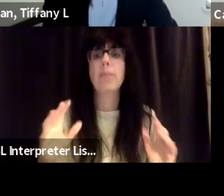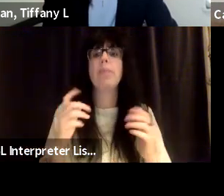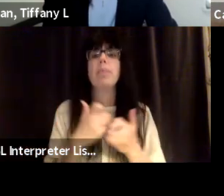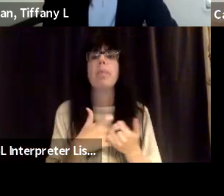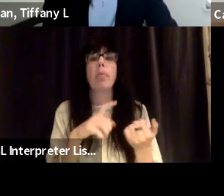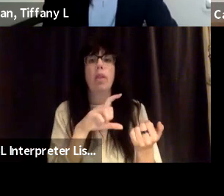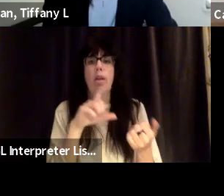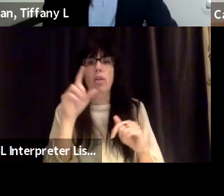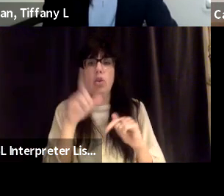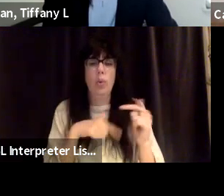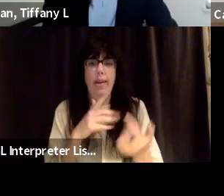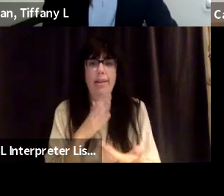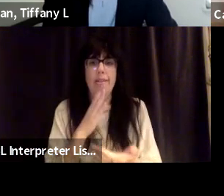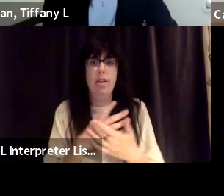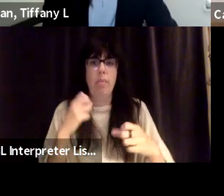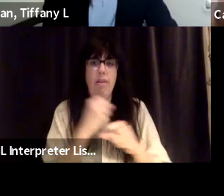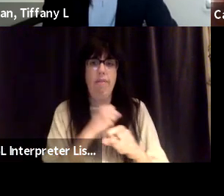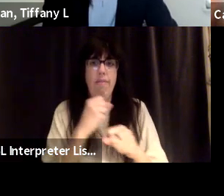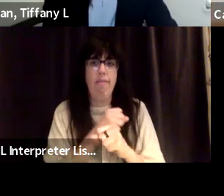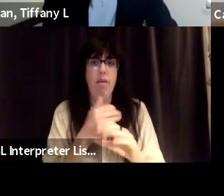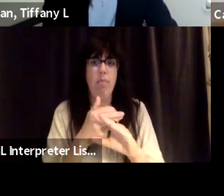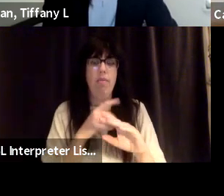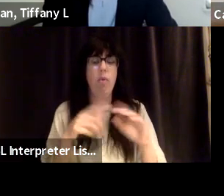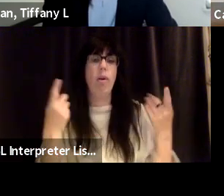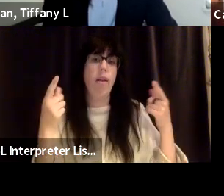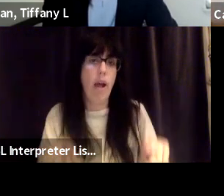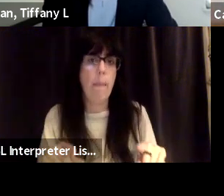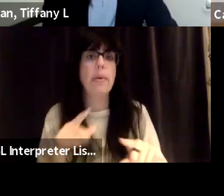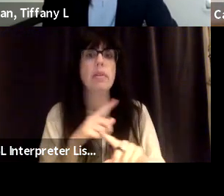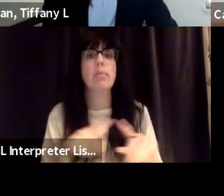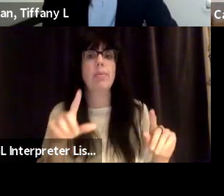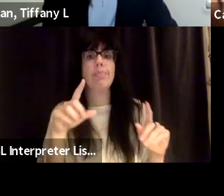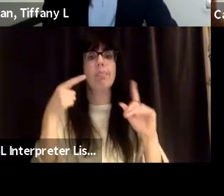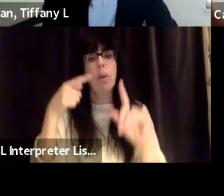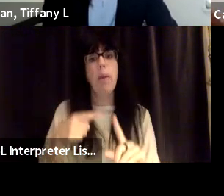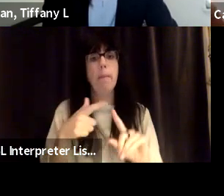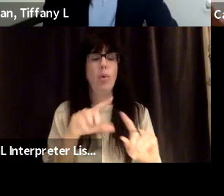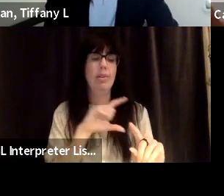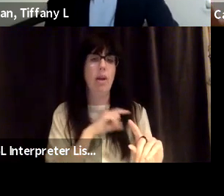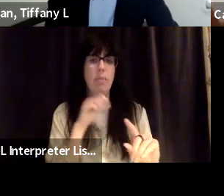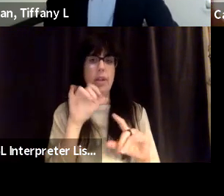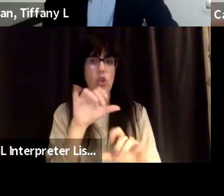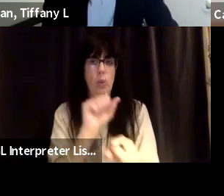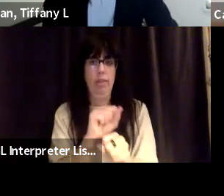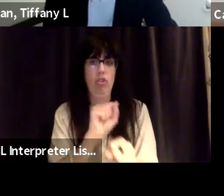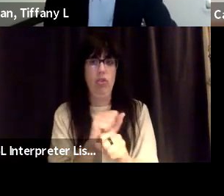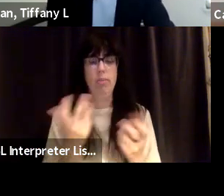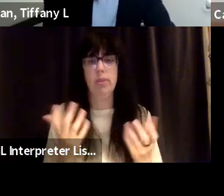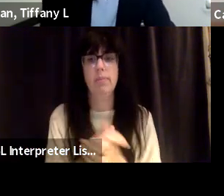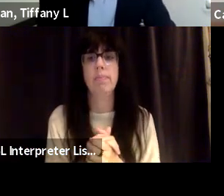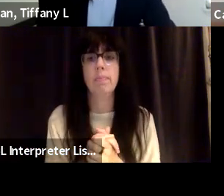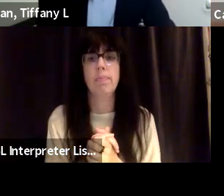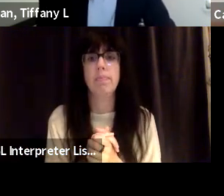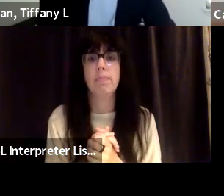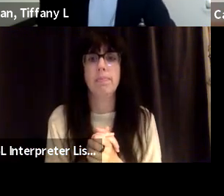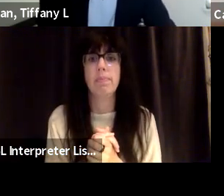can't stop a fire before it happens, but you can't stop a crime before it happens. So cops aren't doing their jobs. That's why I'm a big part of defunding the police, essentially. At the end of